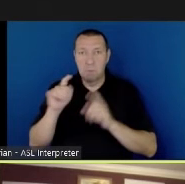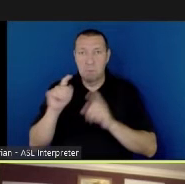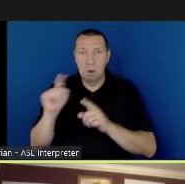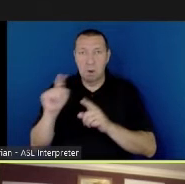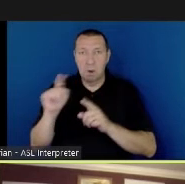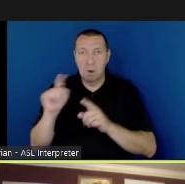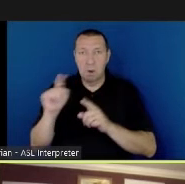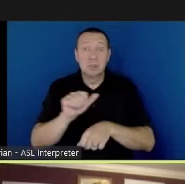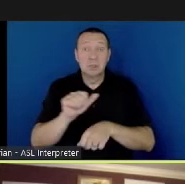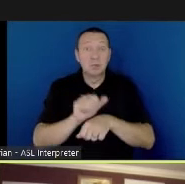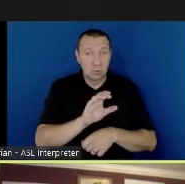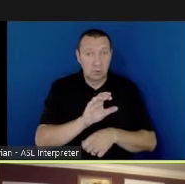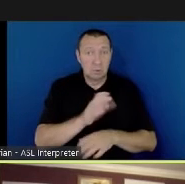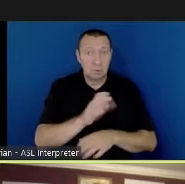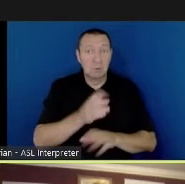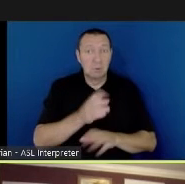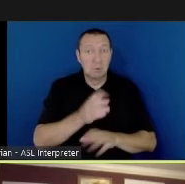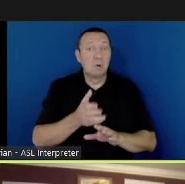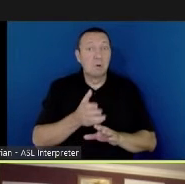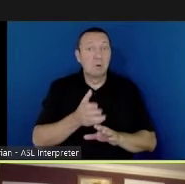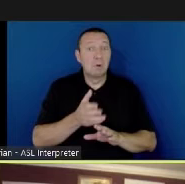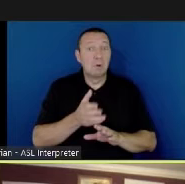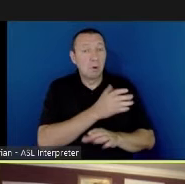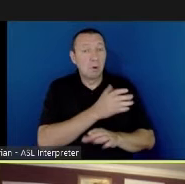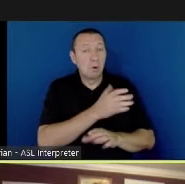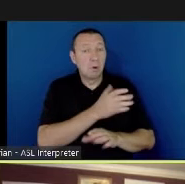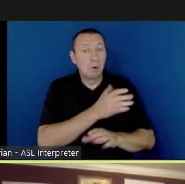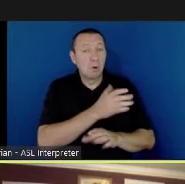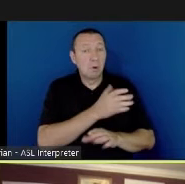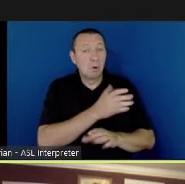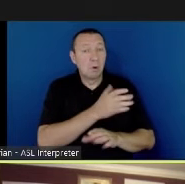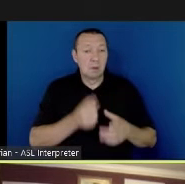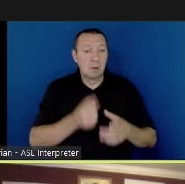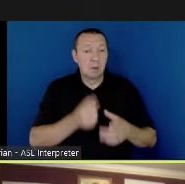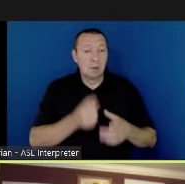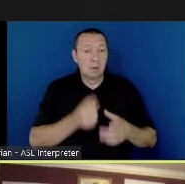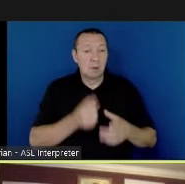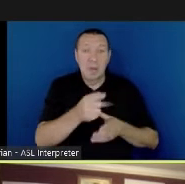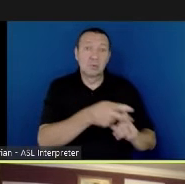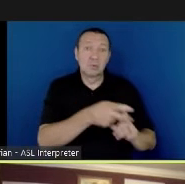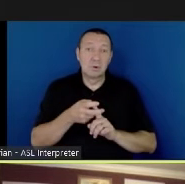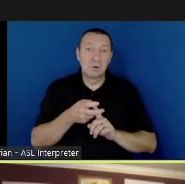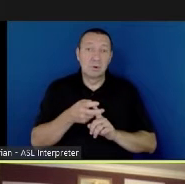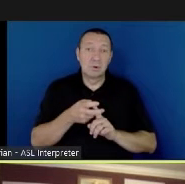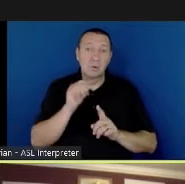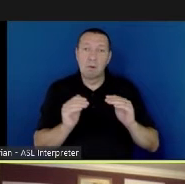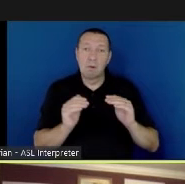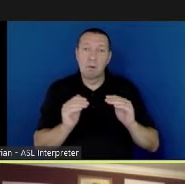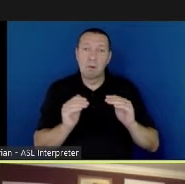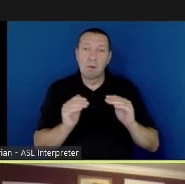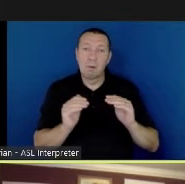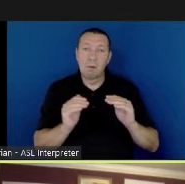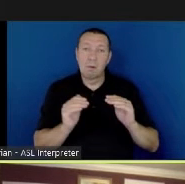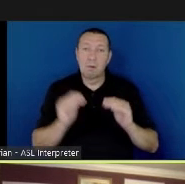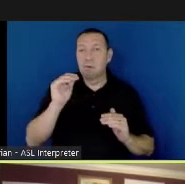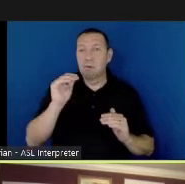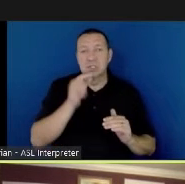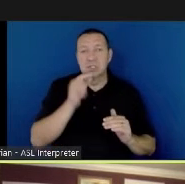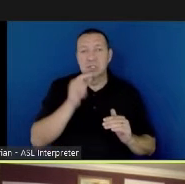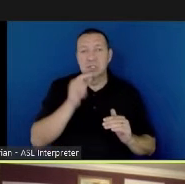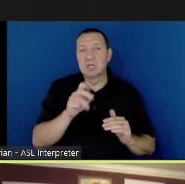at a time when placement and recruitment were not gender equal. There were very, very